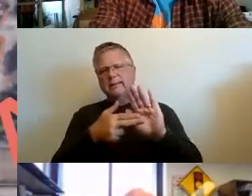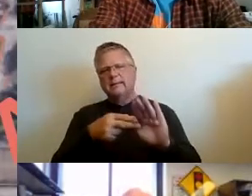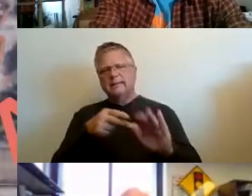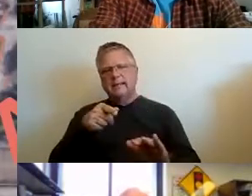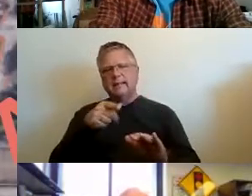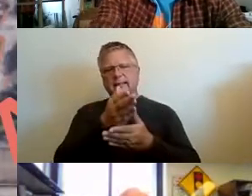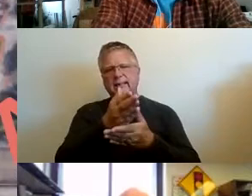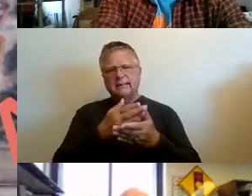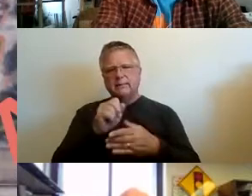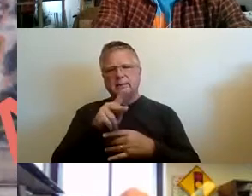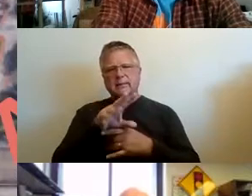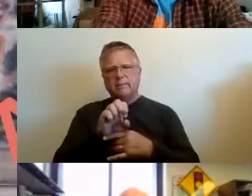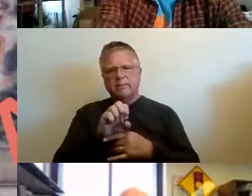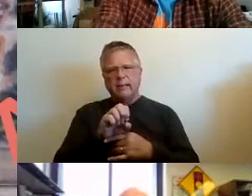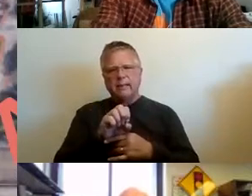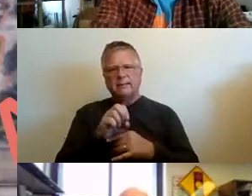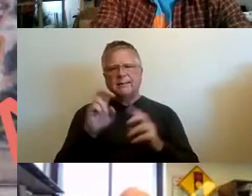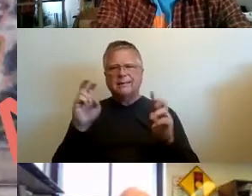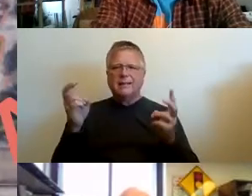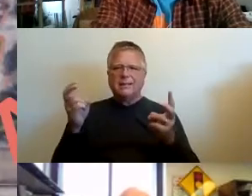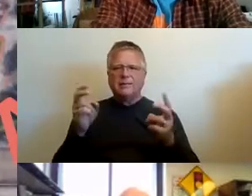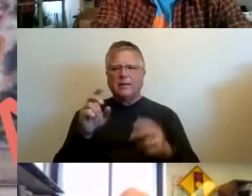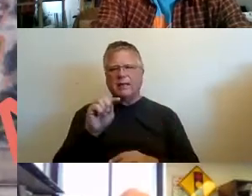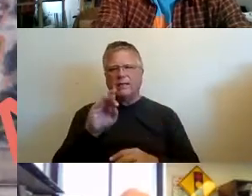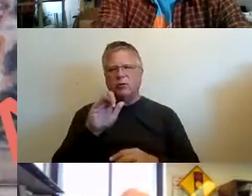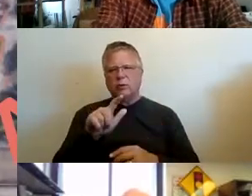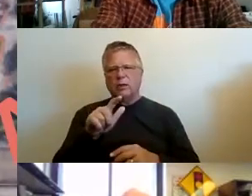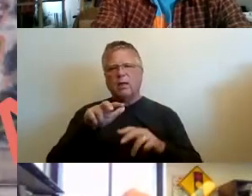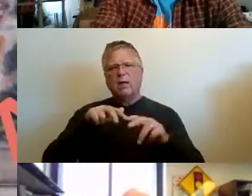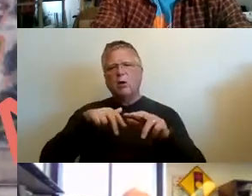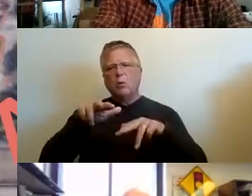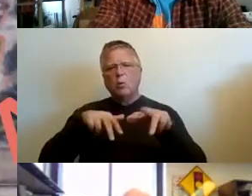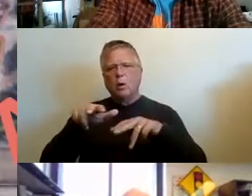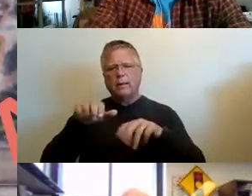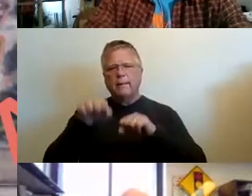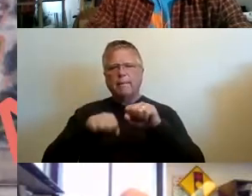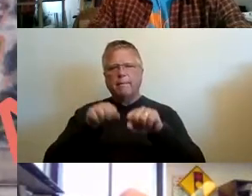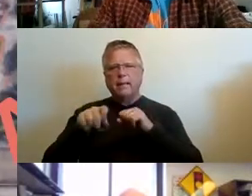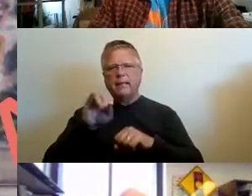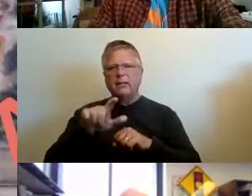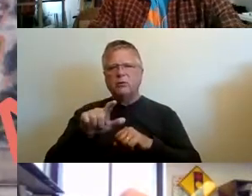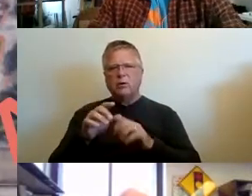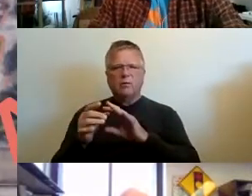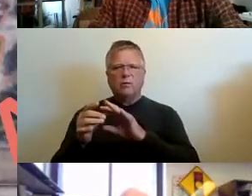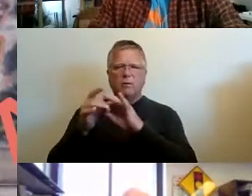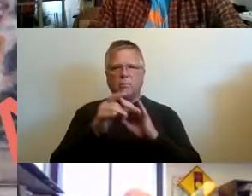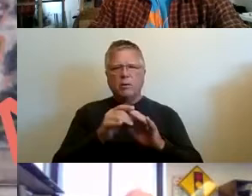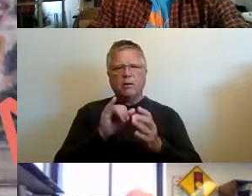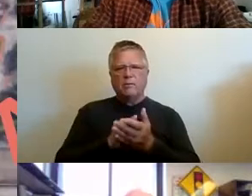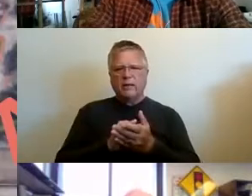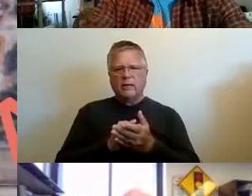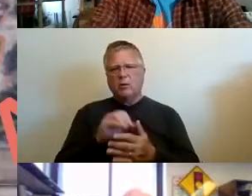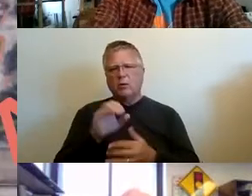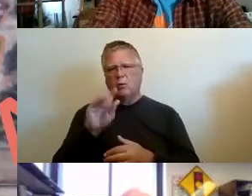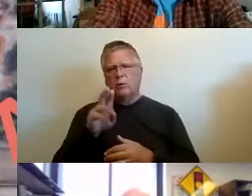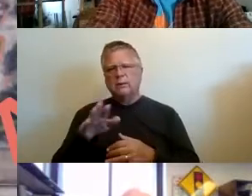space so that that serves as more or less a trail, a walking and biking trail for a portion of it. And so we'll look to put some curb cuts in, do